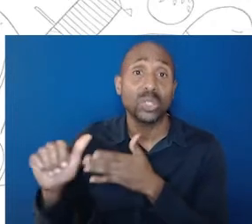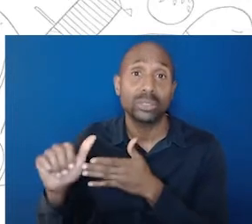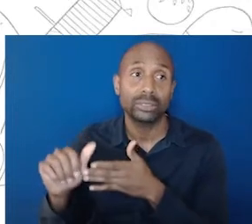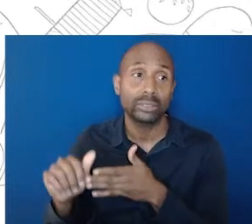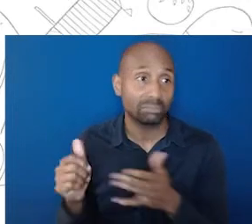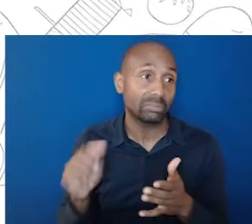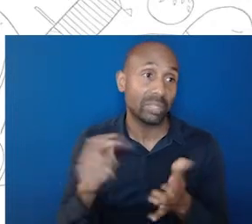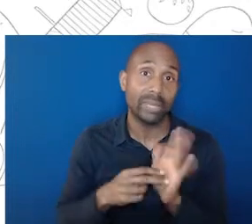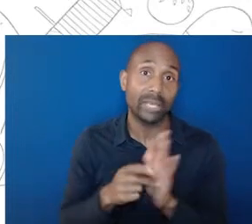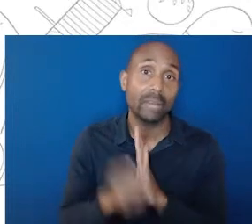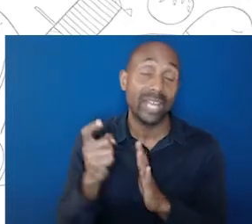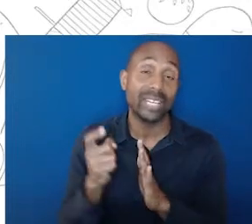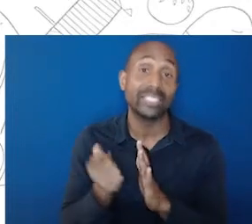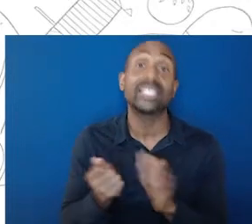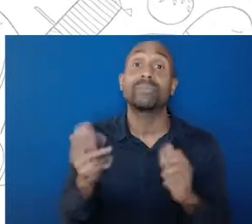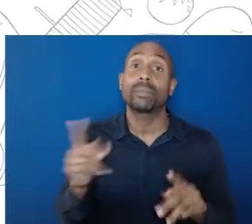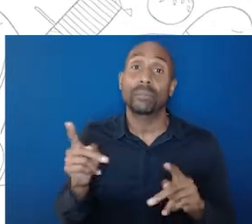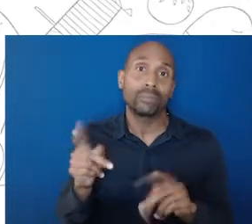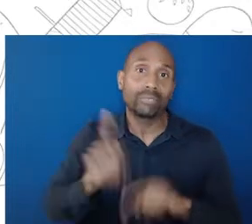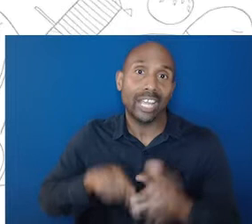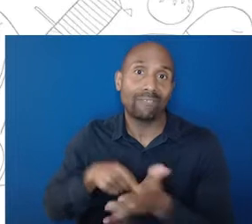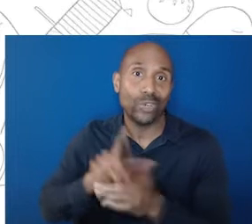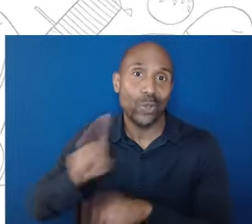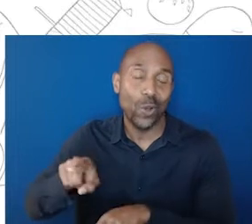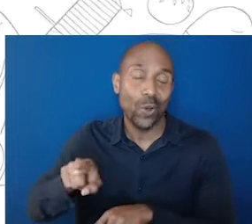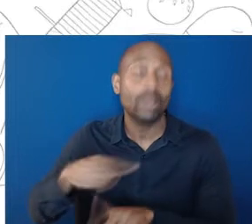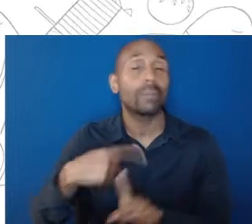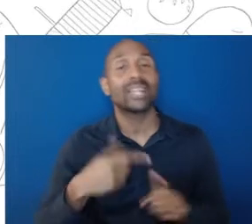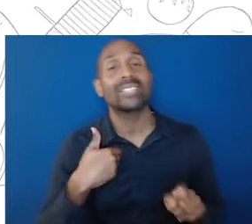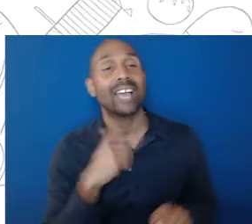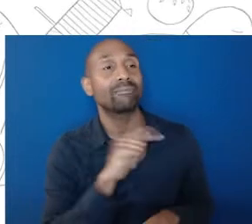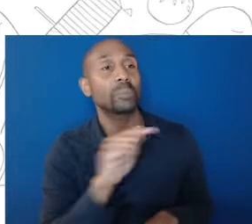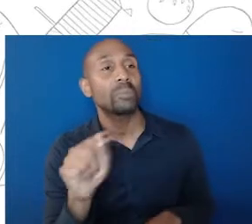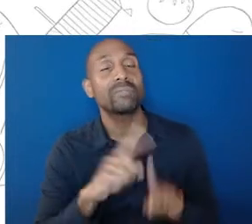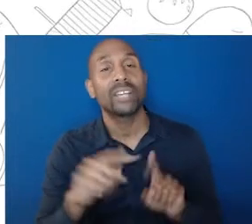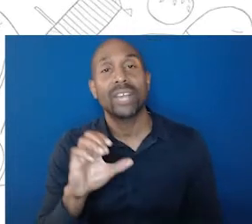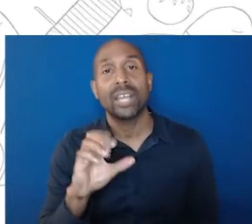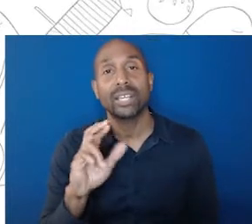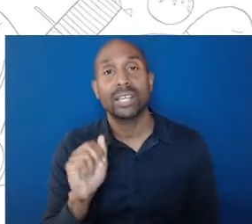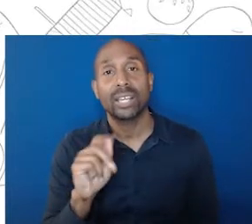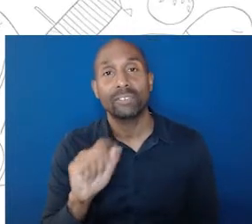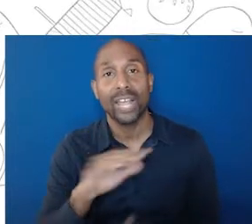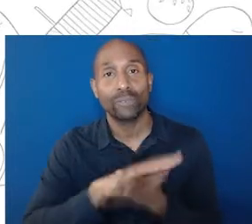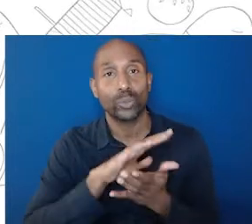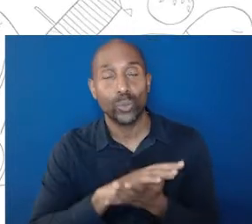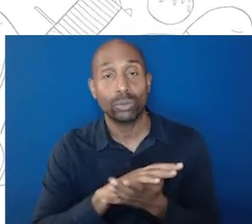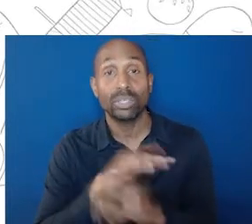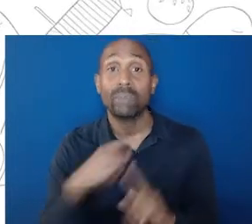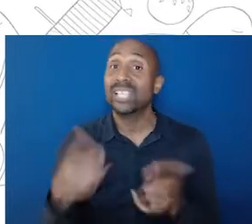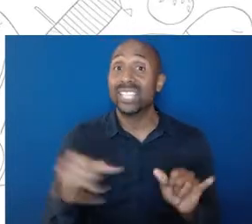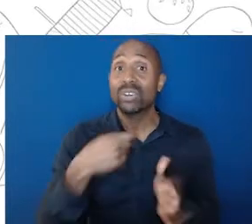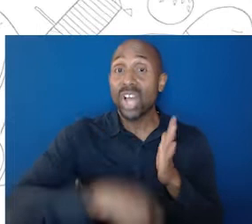automatically eliminates a number of people. There are also craft schools around, but the costs can be, you